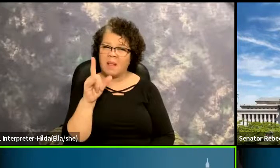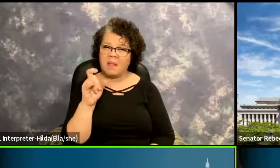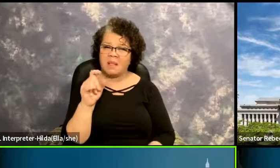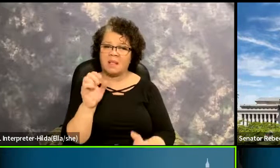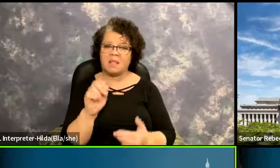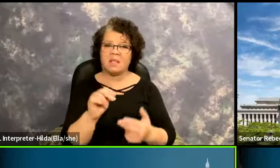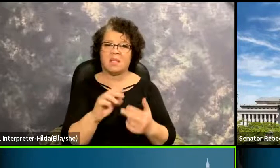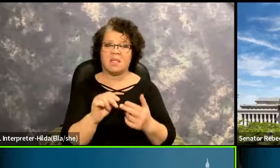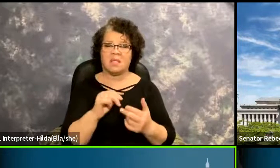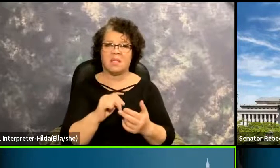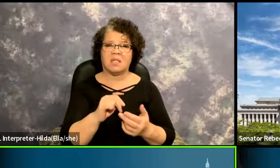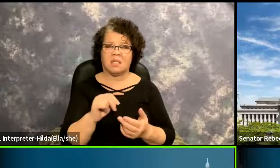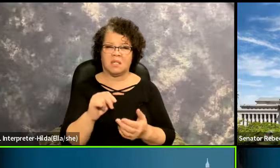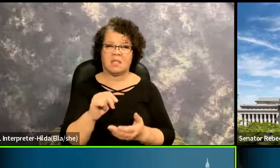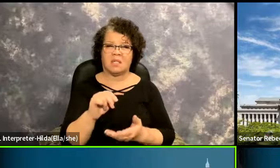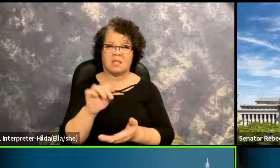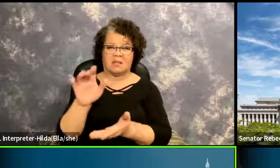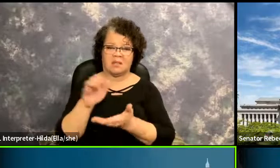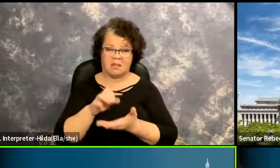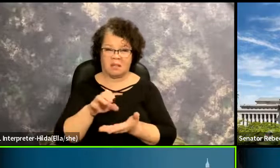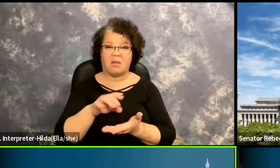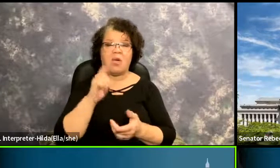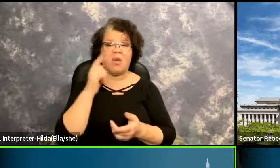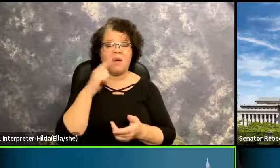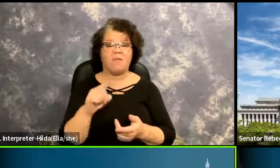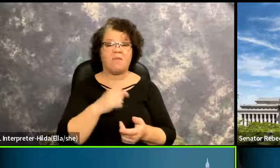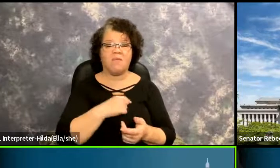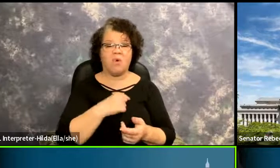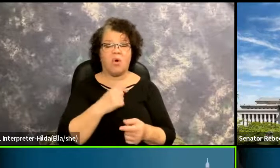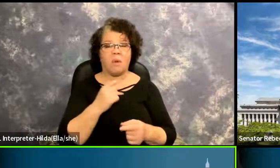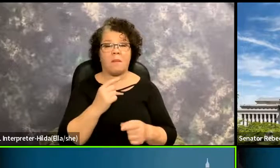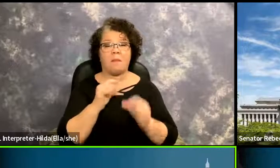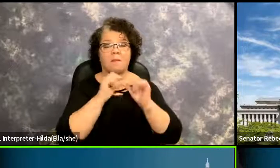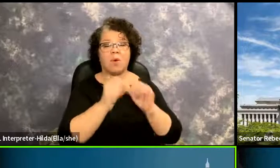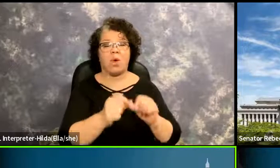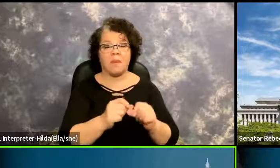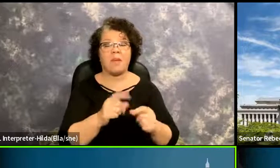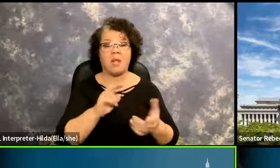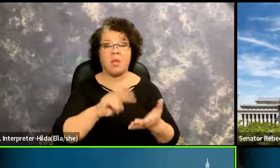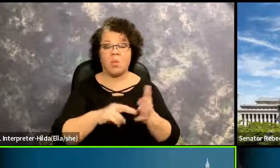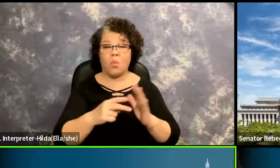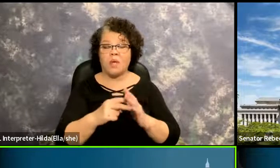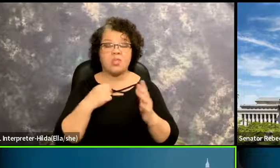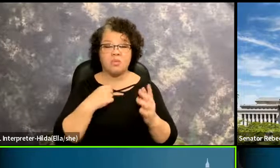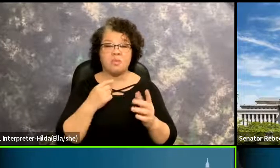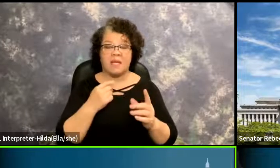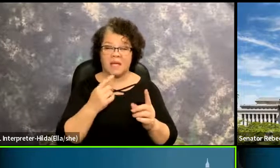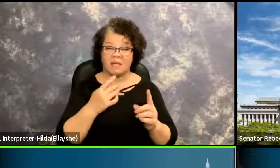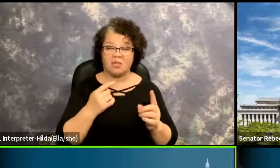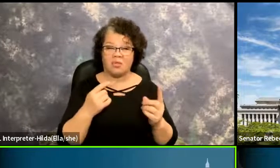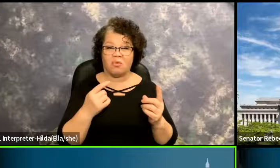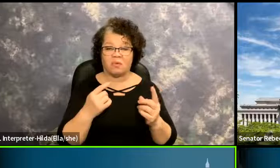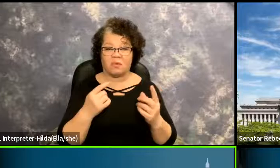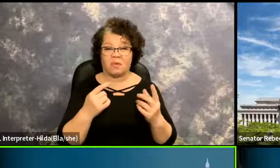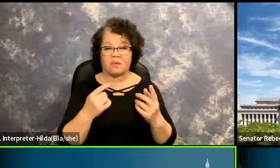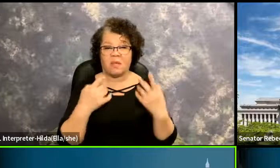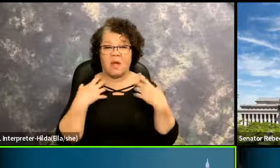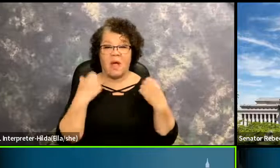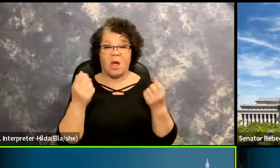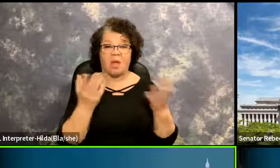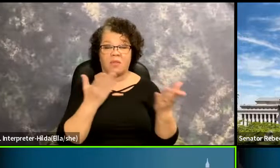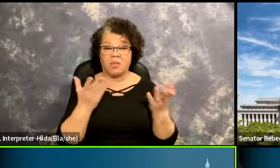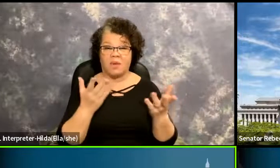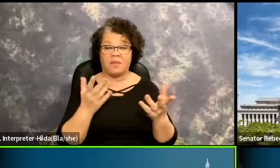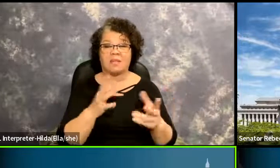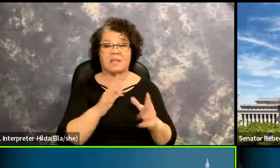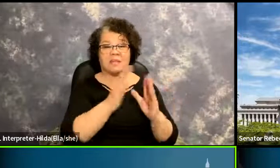appropriated for permanent supportive housing, which meant that you wrap around the health services around housing